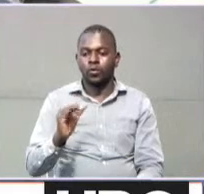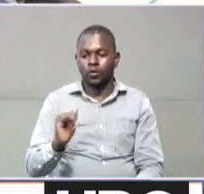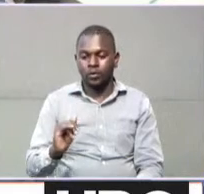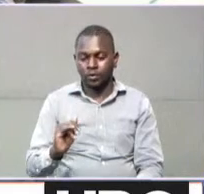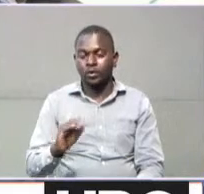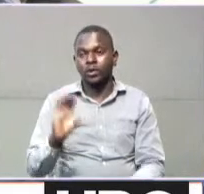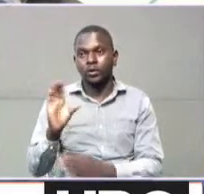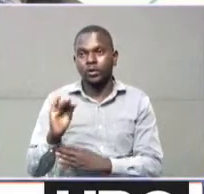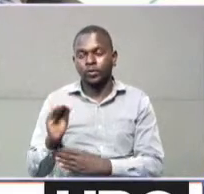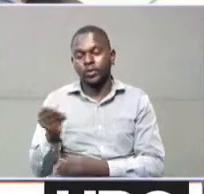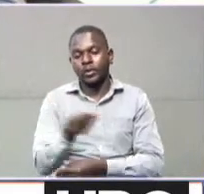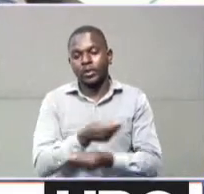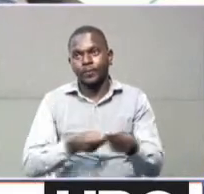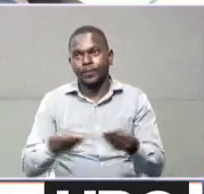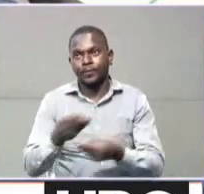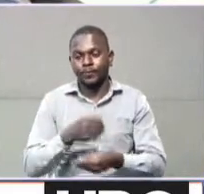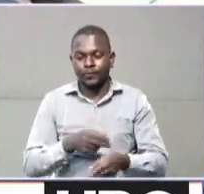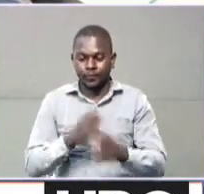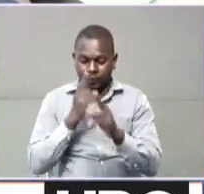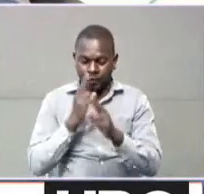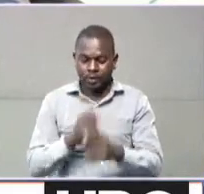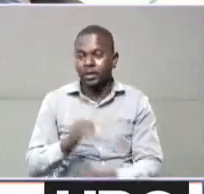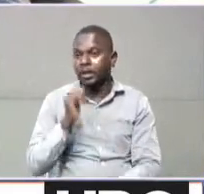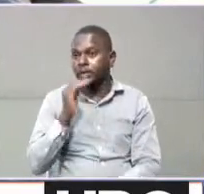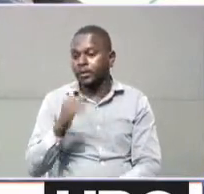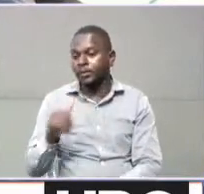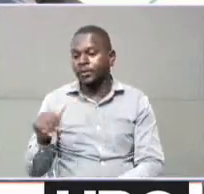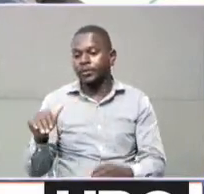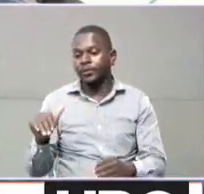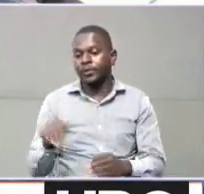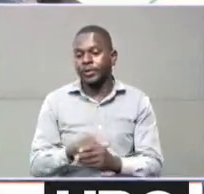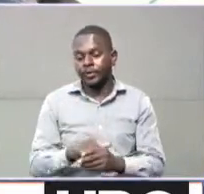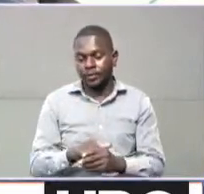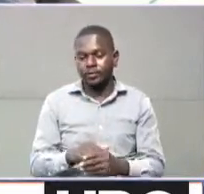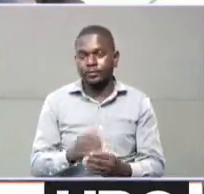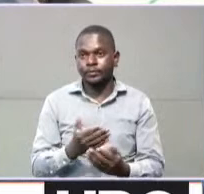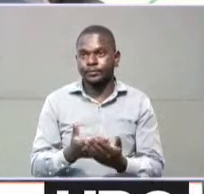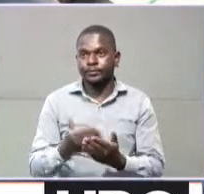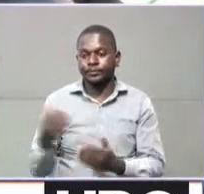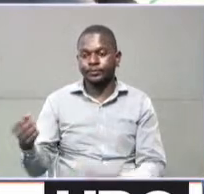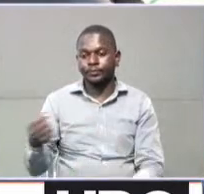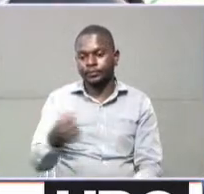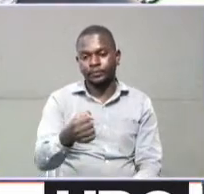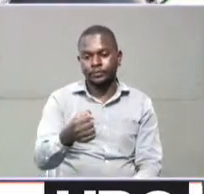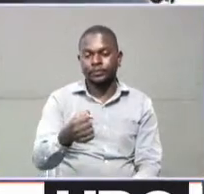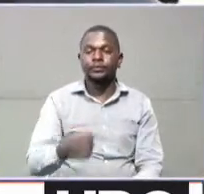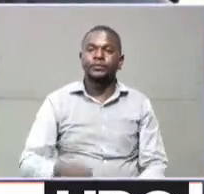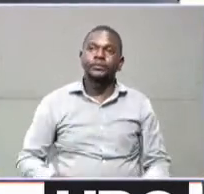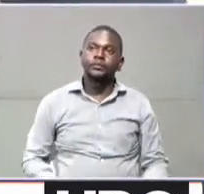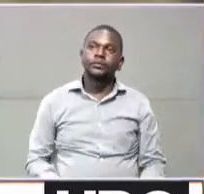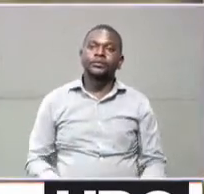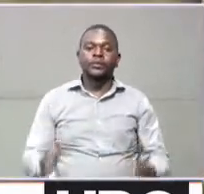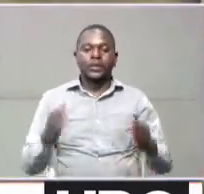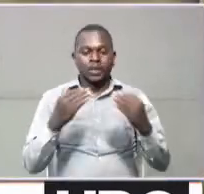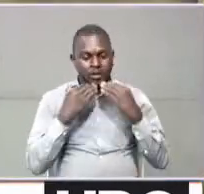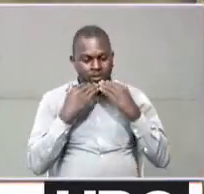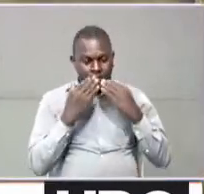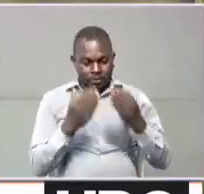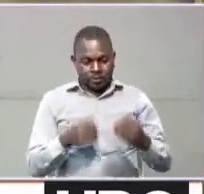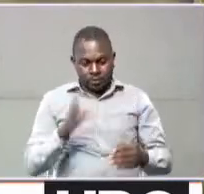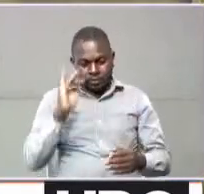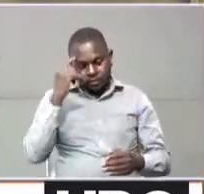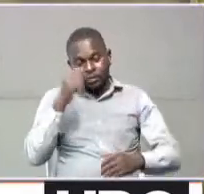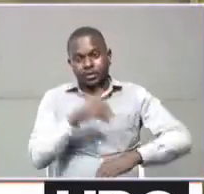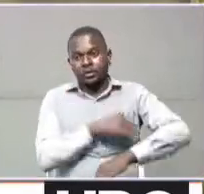national economy right honourable speaker honourable members i beg to designate thank you government chief